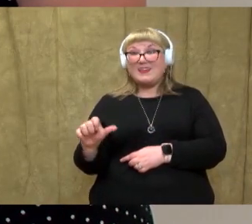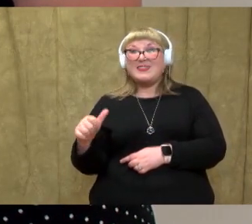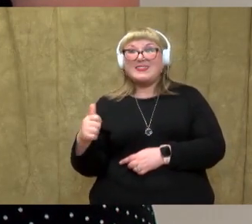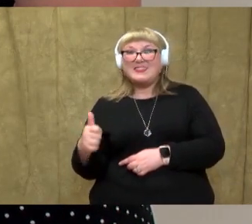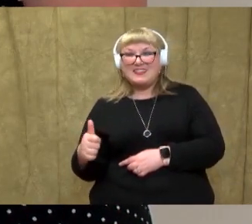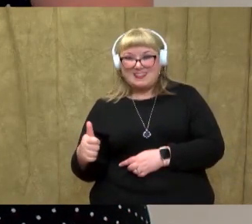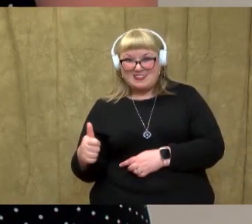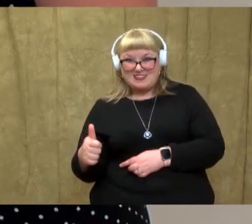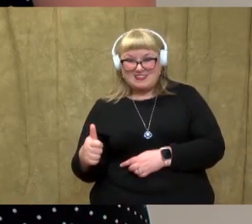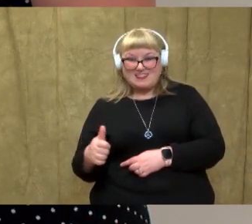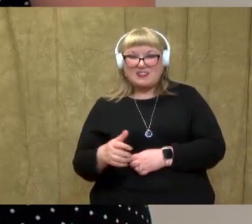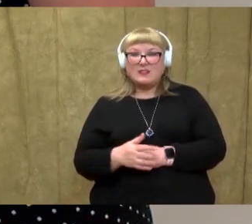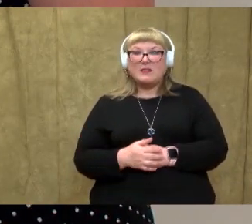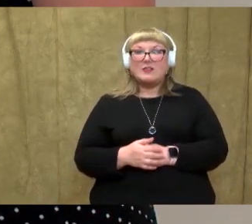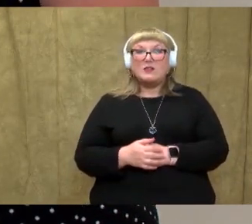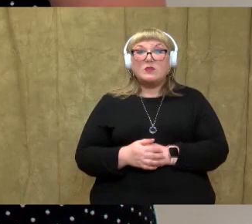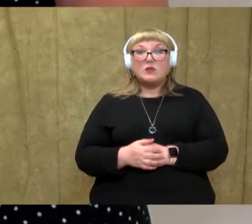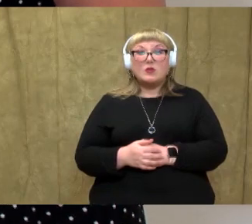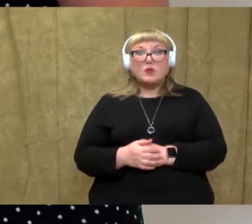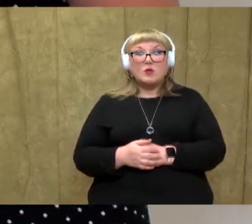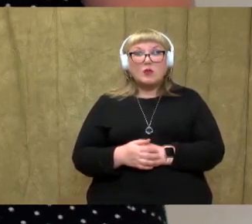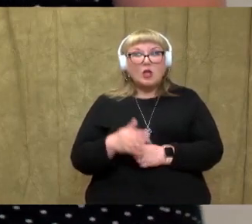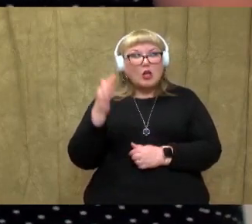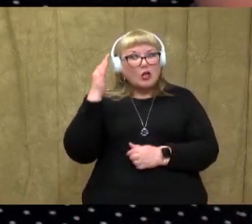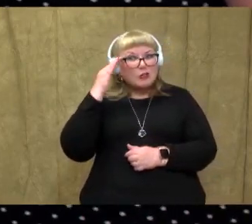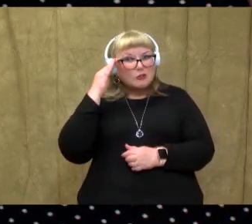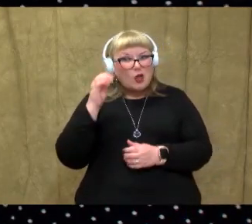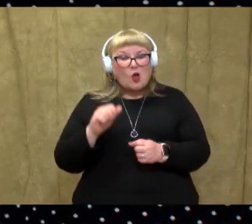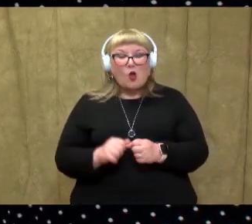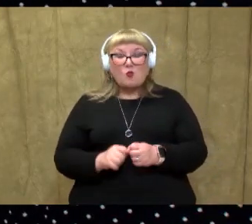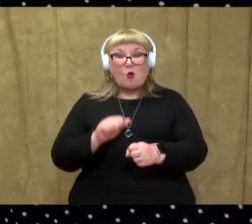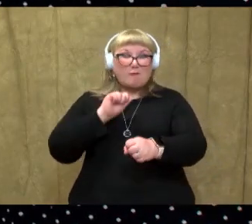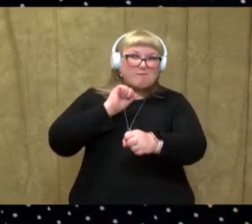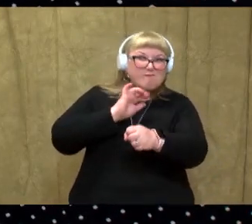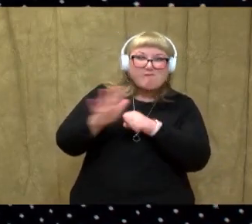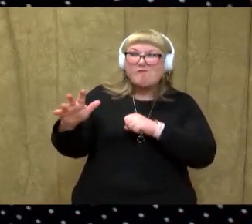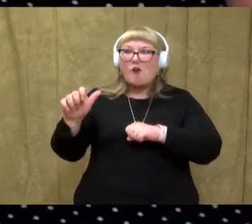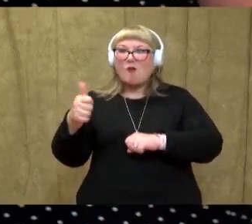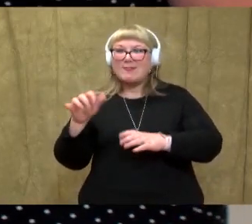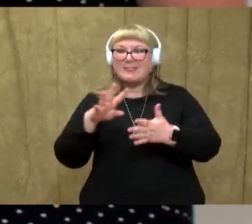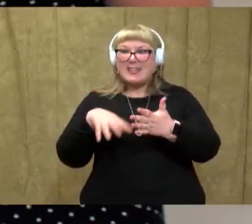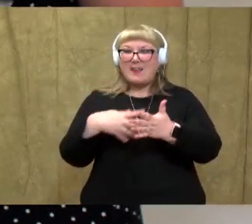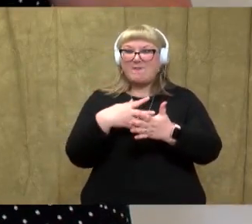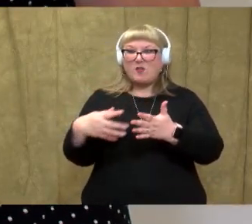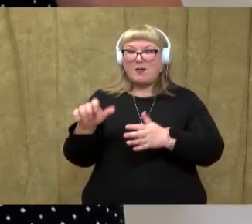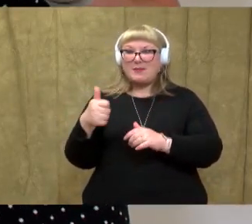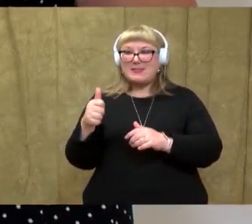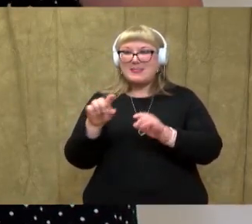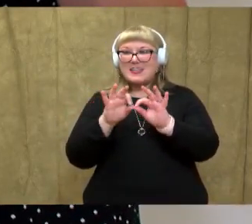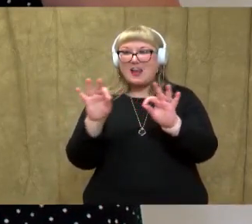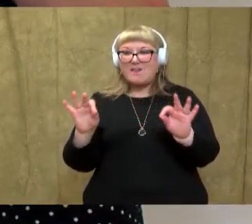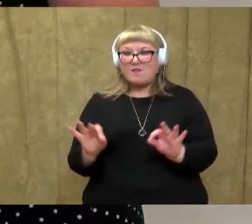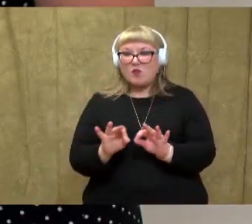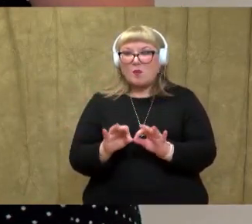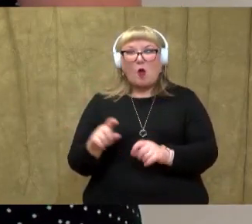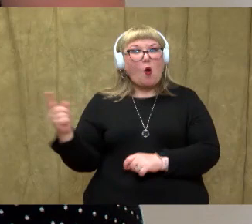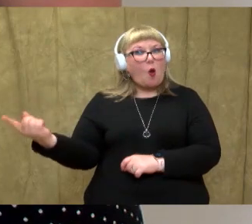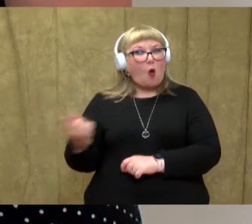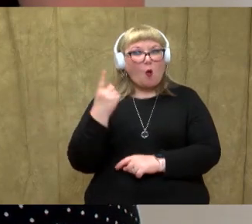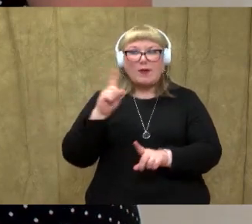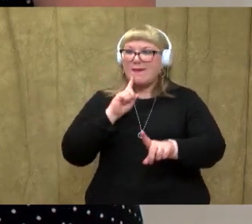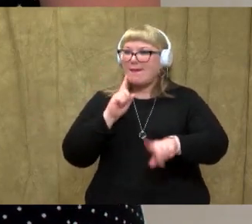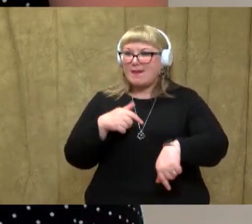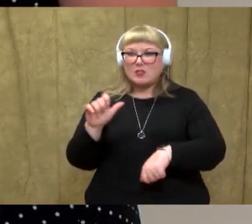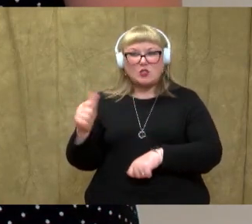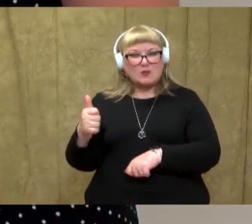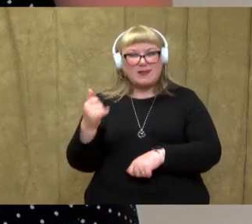9, 10. And did you know when we fill up a whole 10 frame, the answer is always 10. So